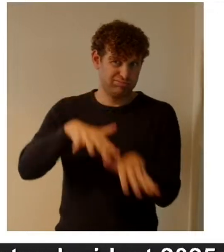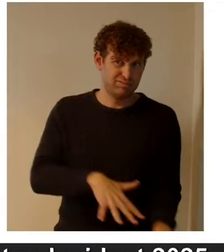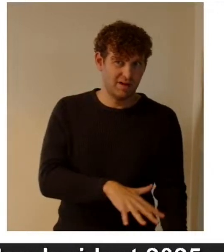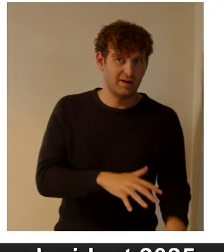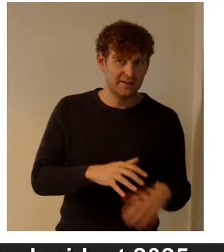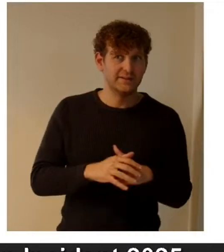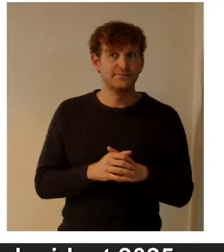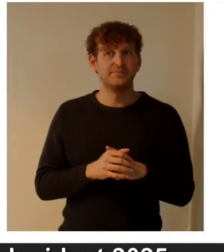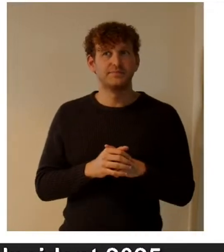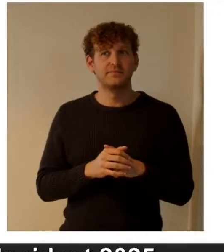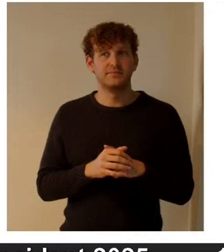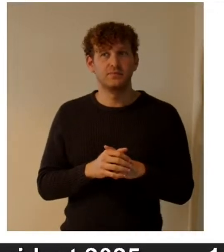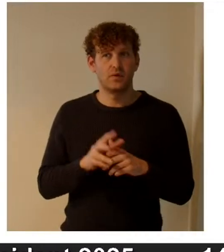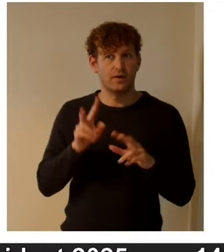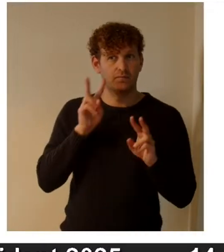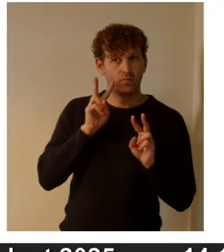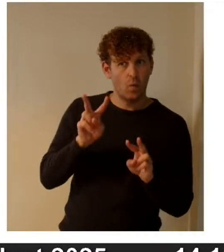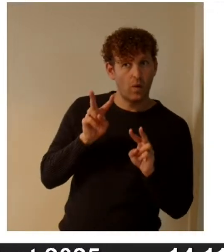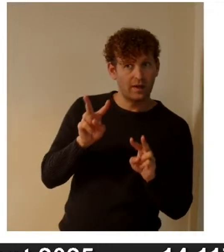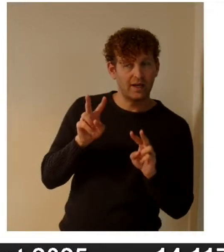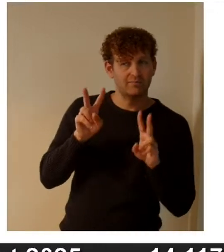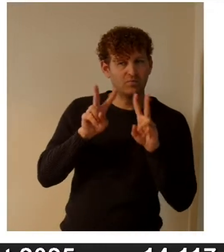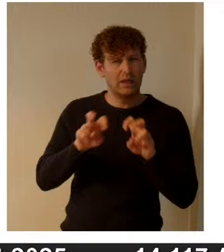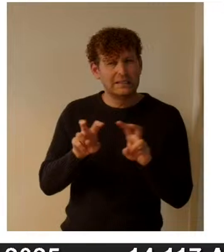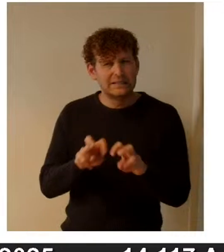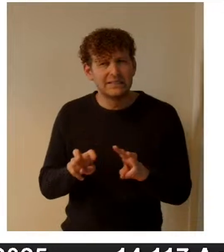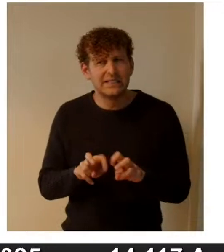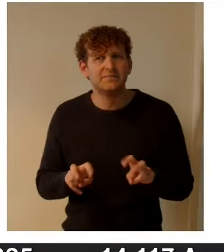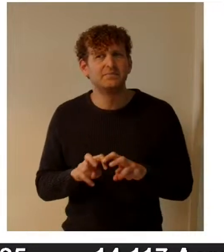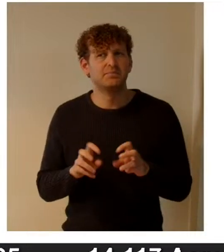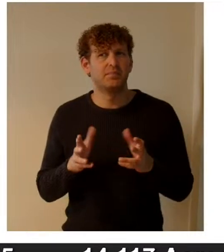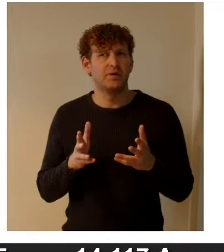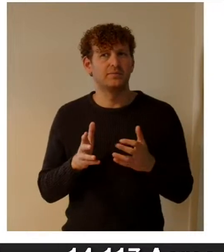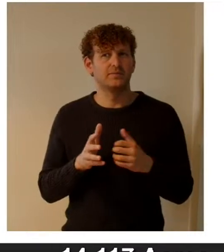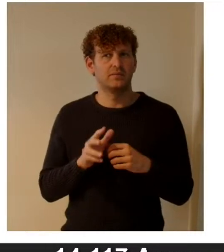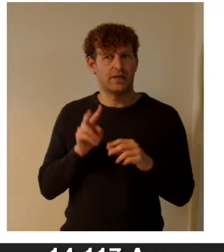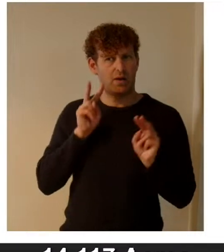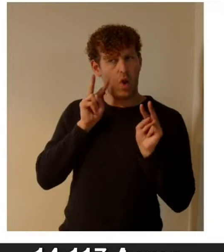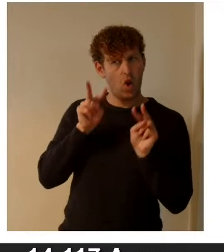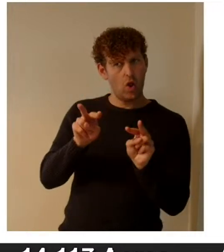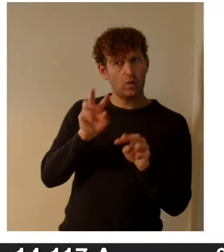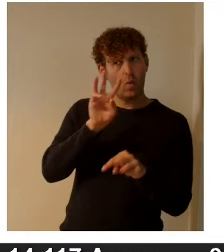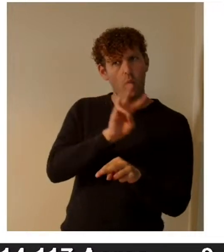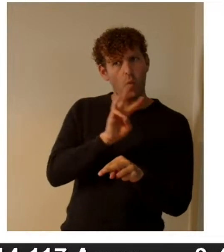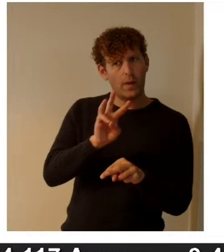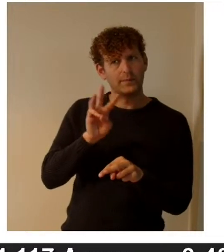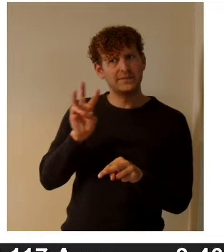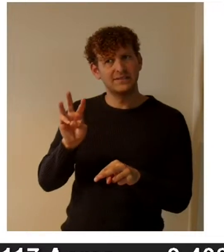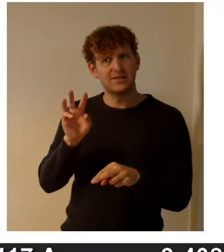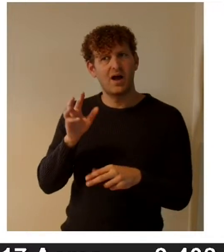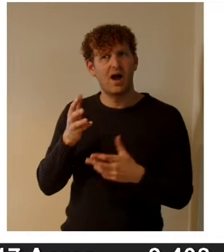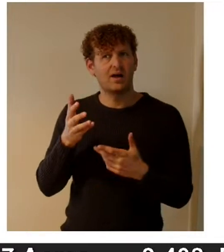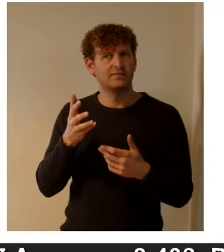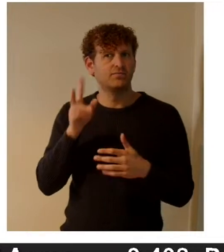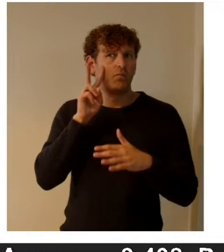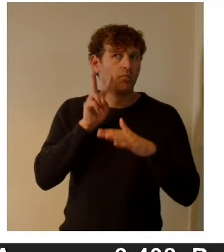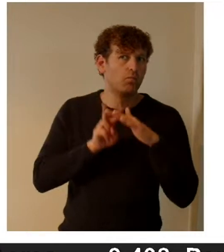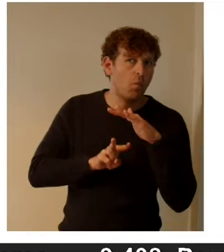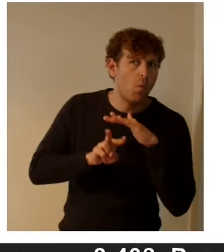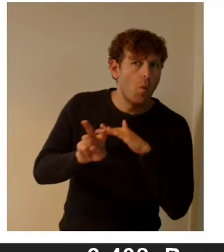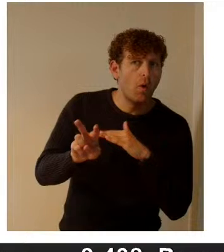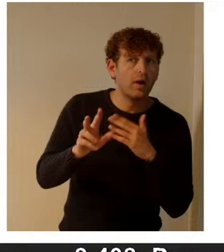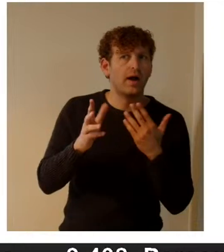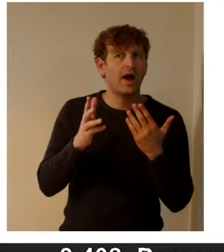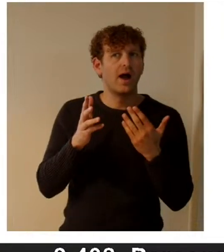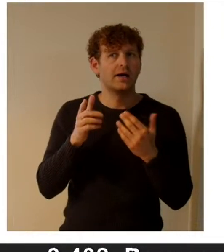the maps are not yet, but when you get to that site, you go to debris and mud flow potential forecasting, and you will see your fire incident there, the